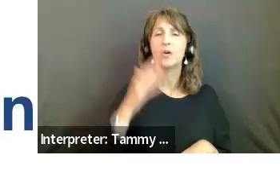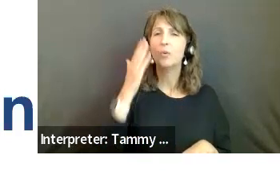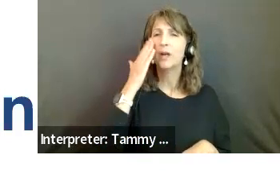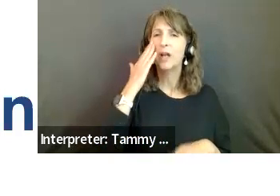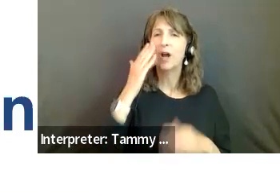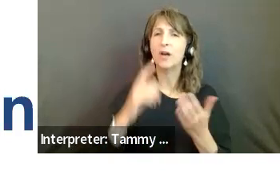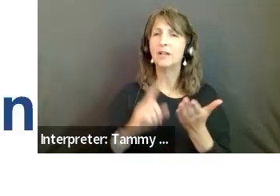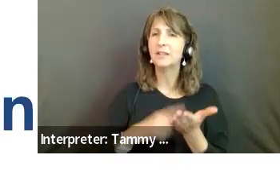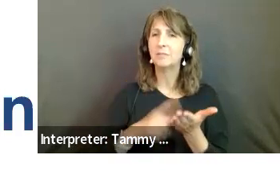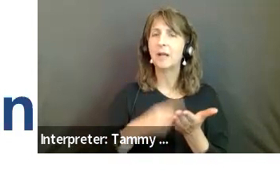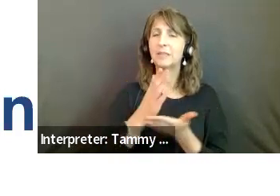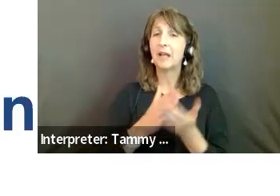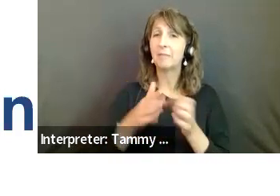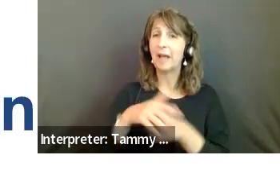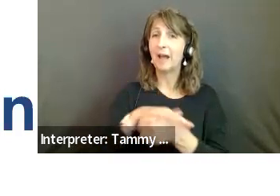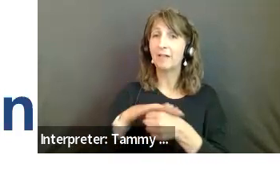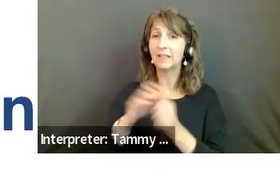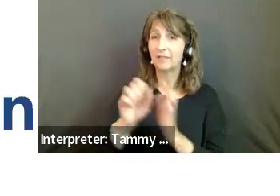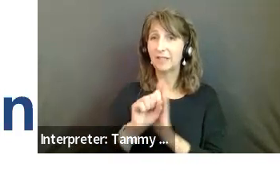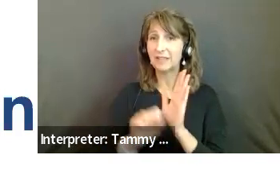issues in different parts of the state.